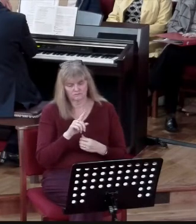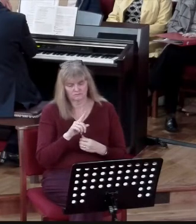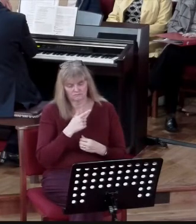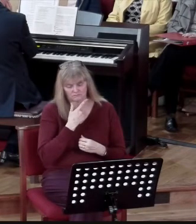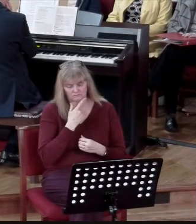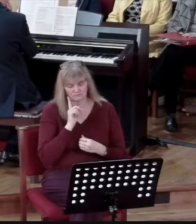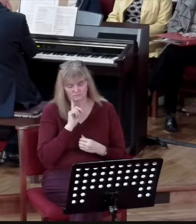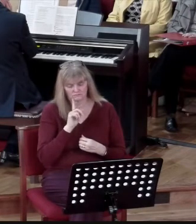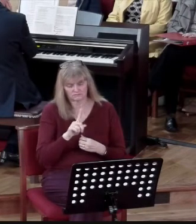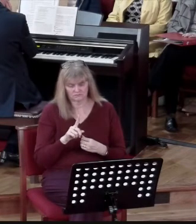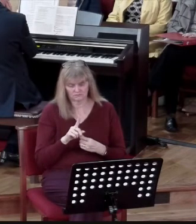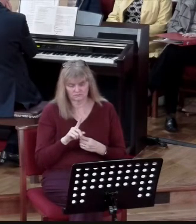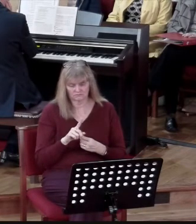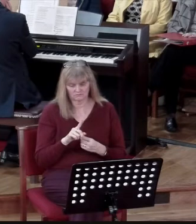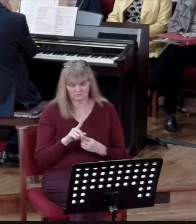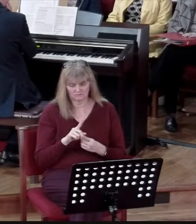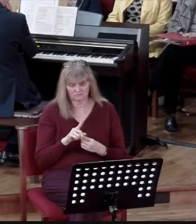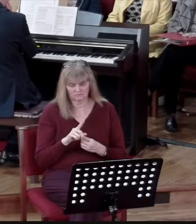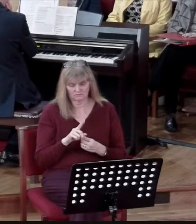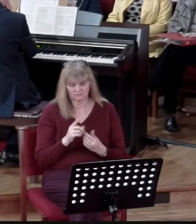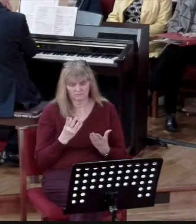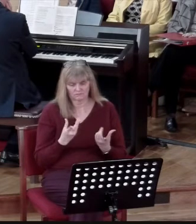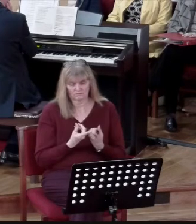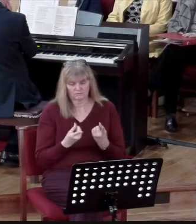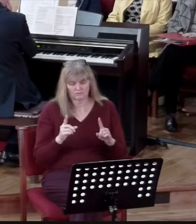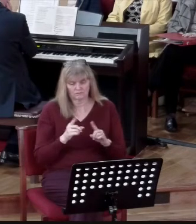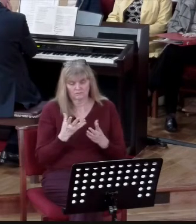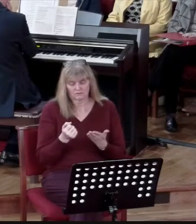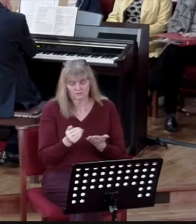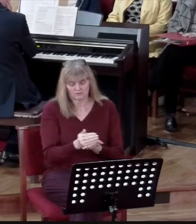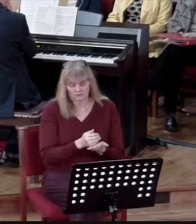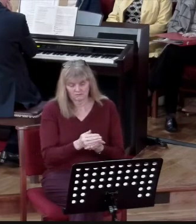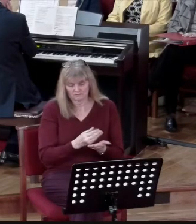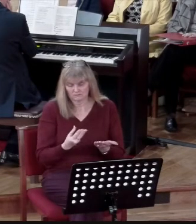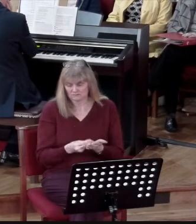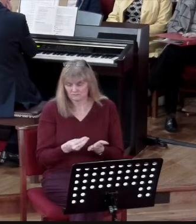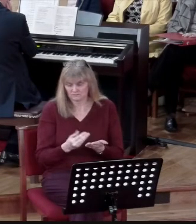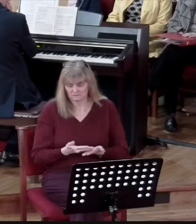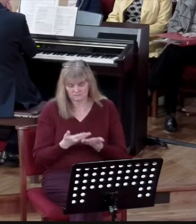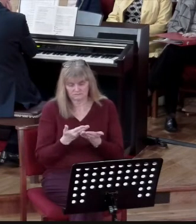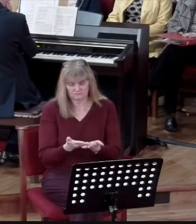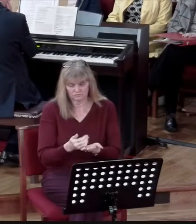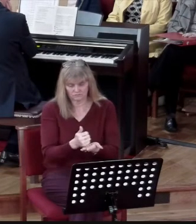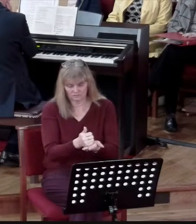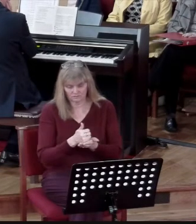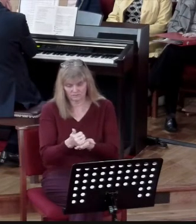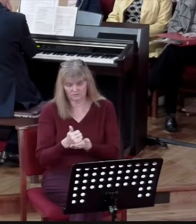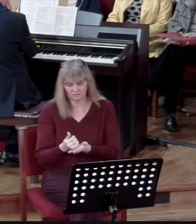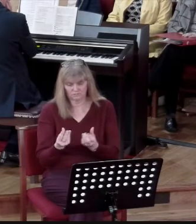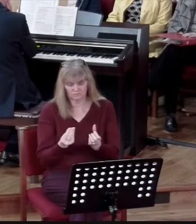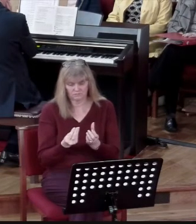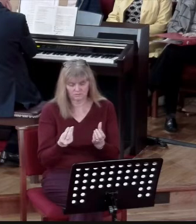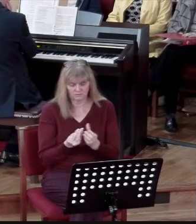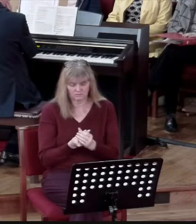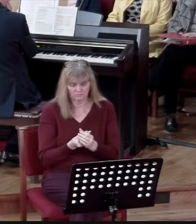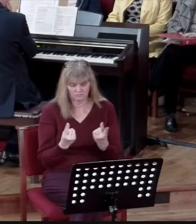her medical elective, a young girl not quite on her own as much as she was a few days ago,